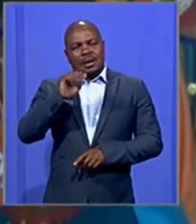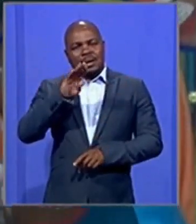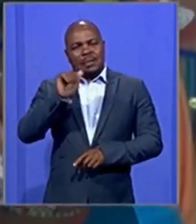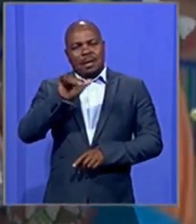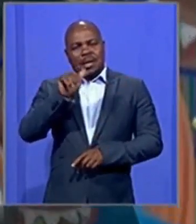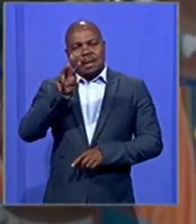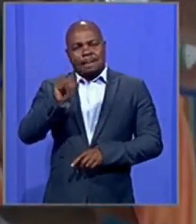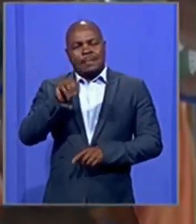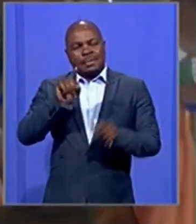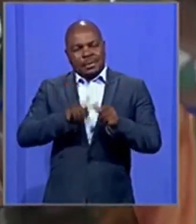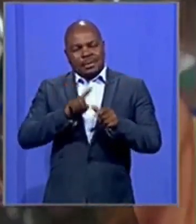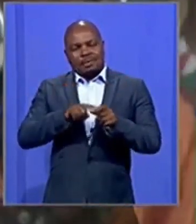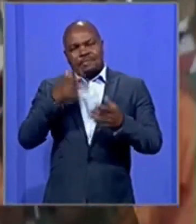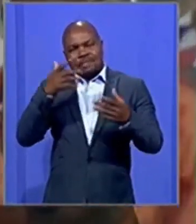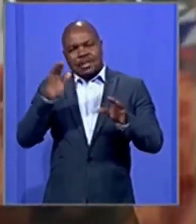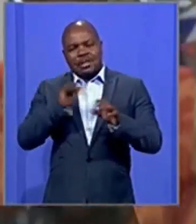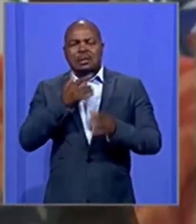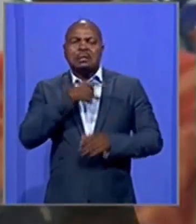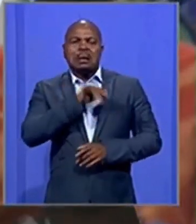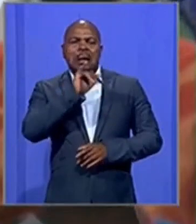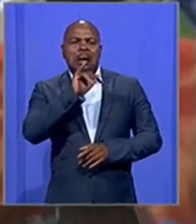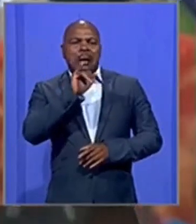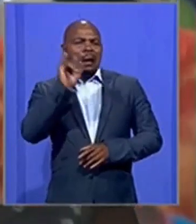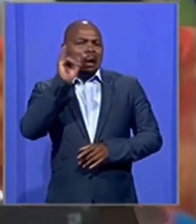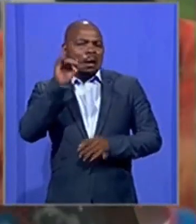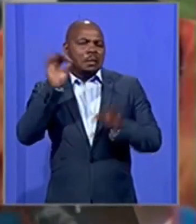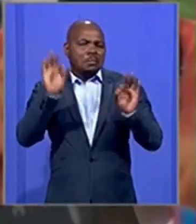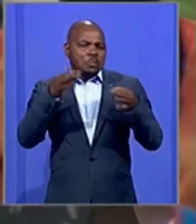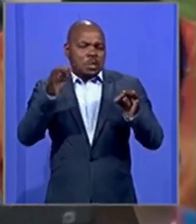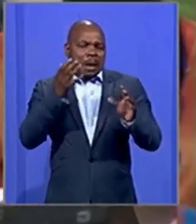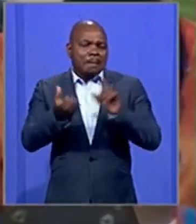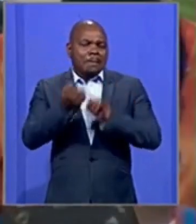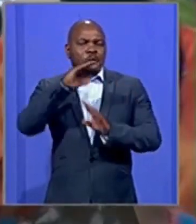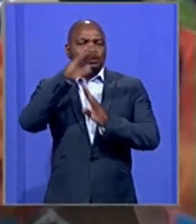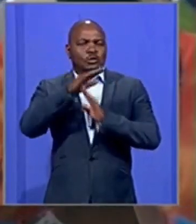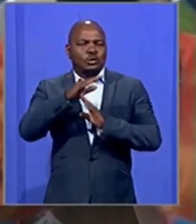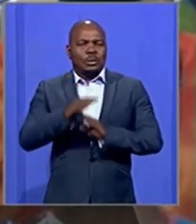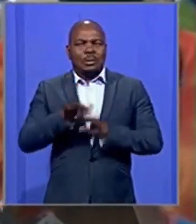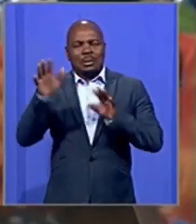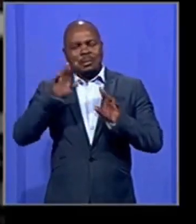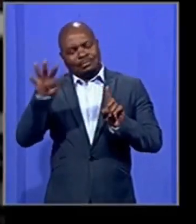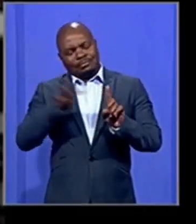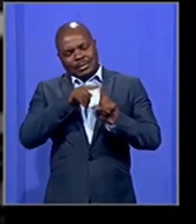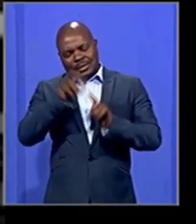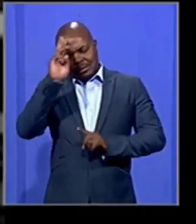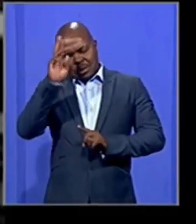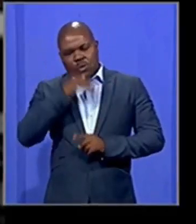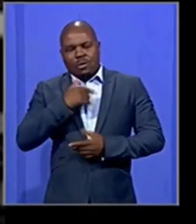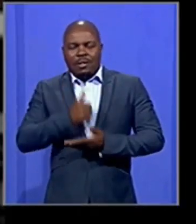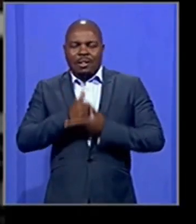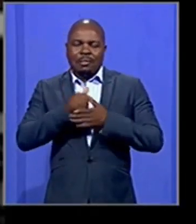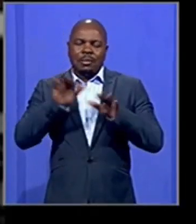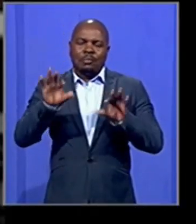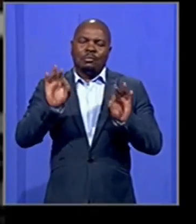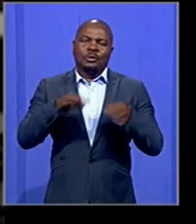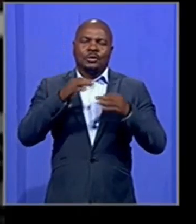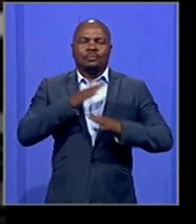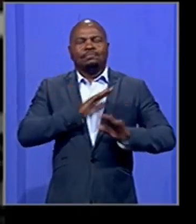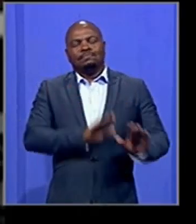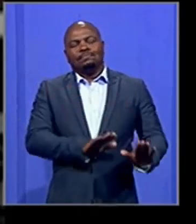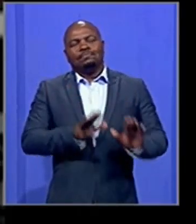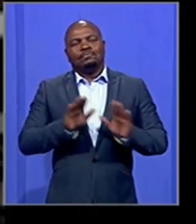maemo a ntlha mo iTunes. O tla gopolwa jaaka motho yo neng a fodisa ka dipina tsa gagwe. Zahara for me will be remembered as